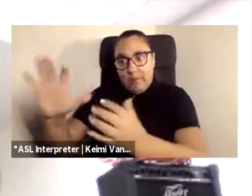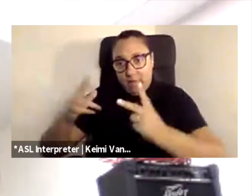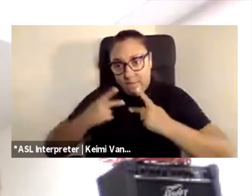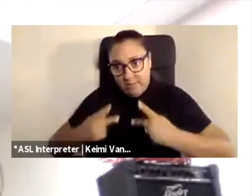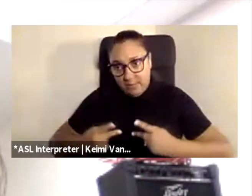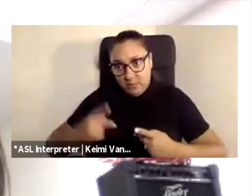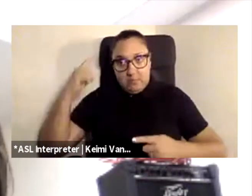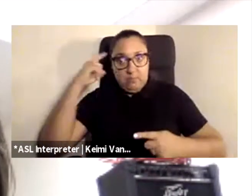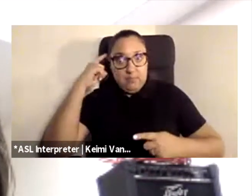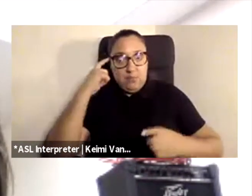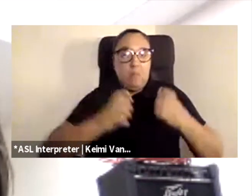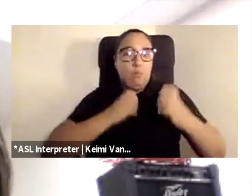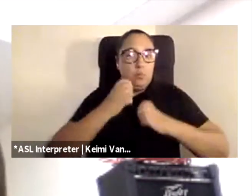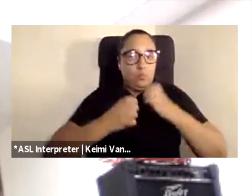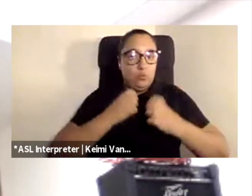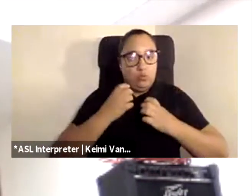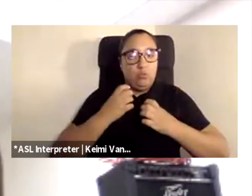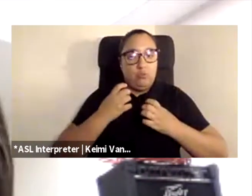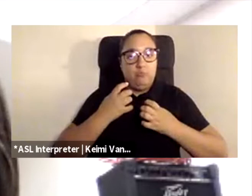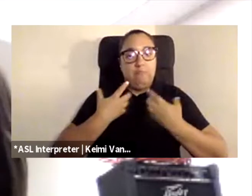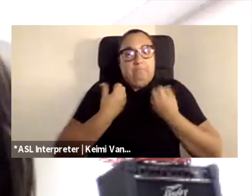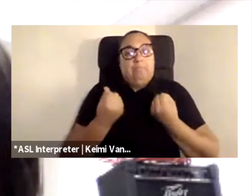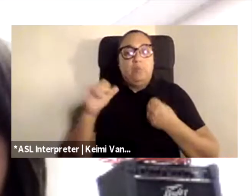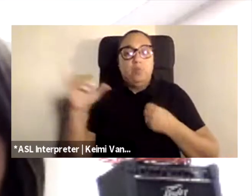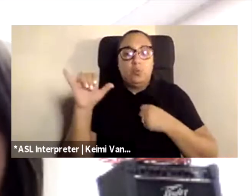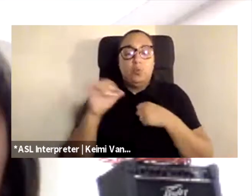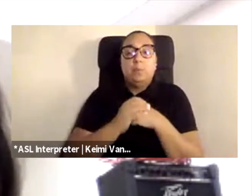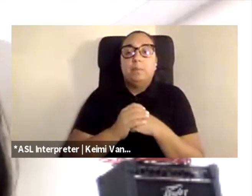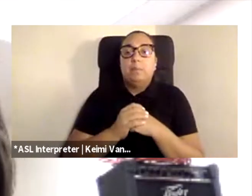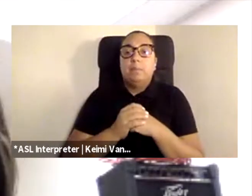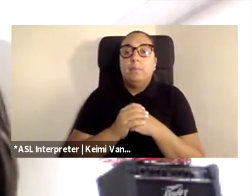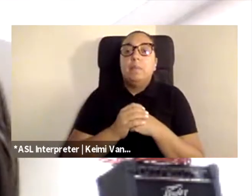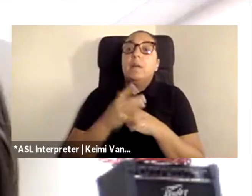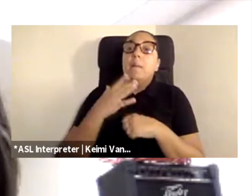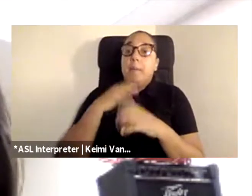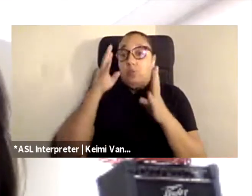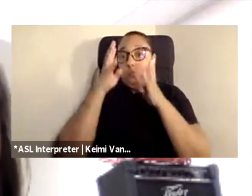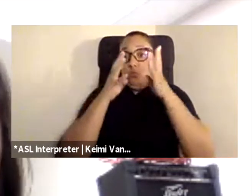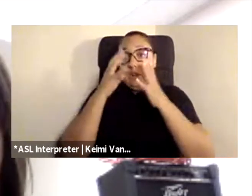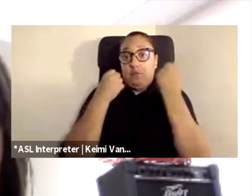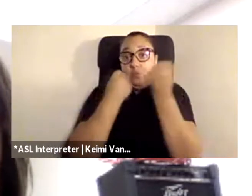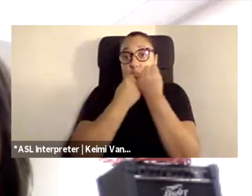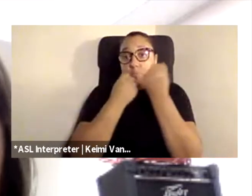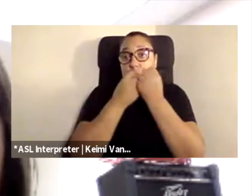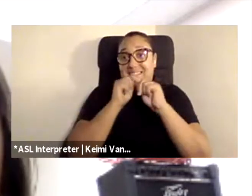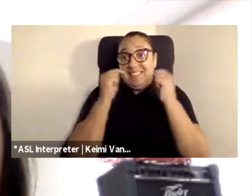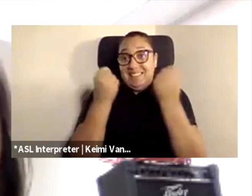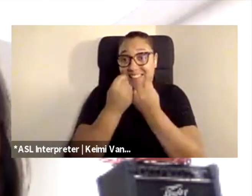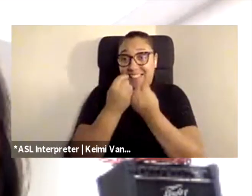and emotional well-being, while my creative support team, some of whom are in the room